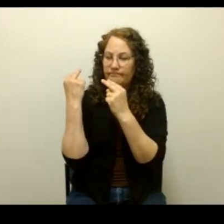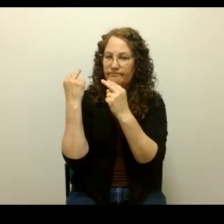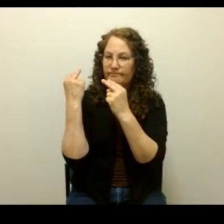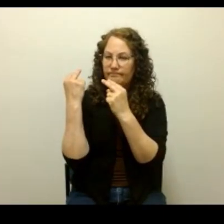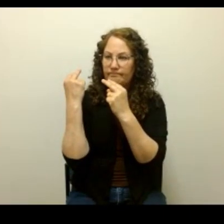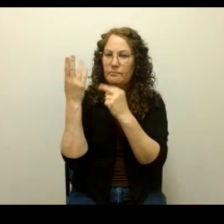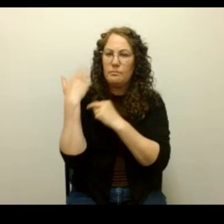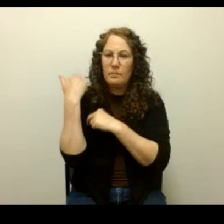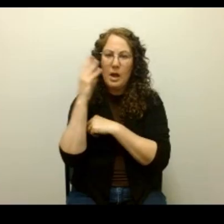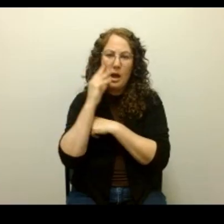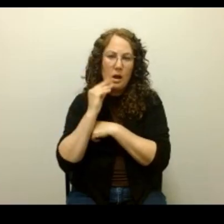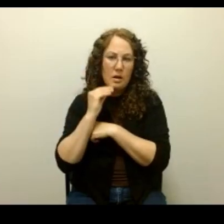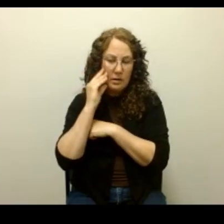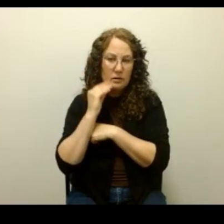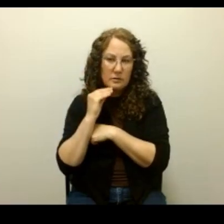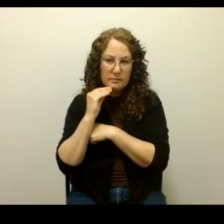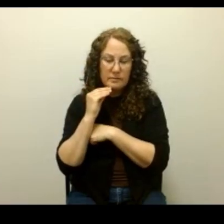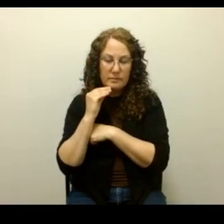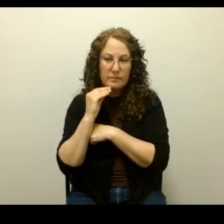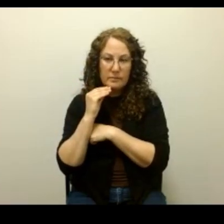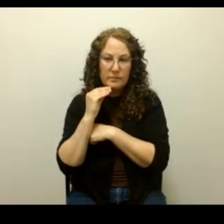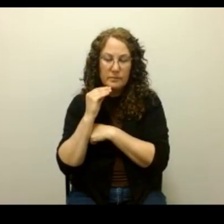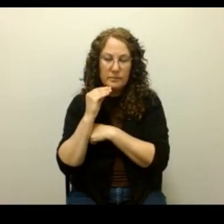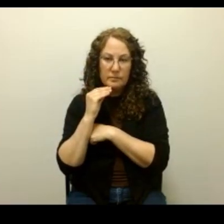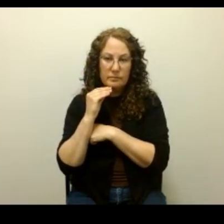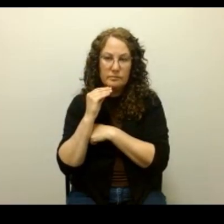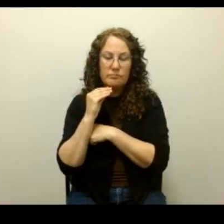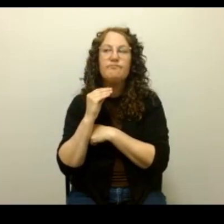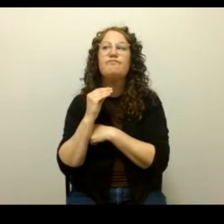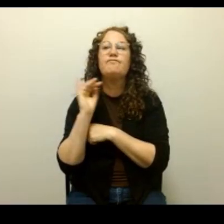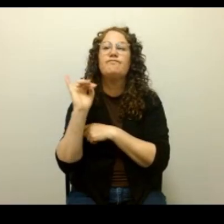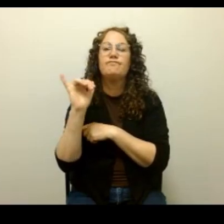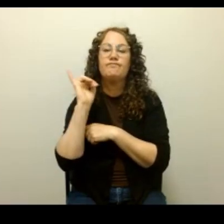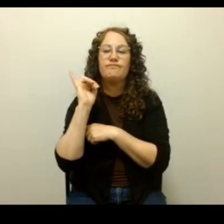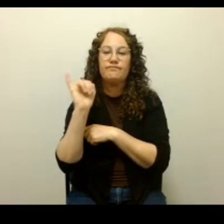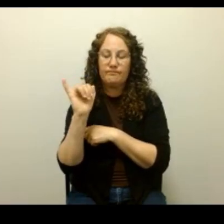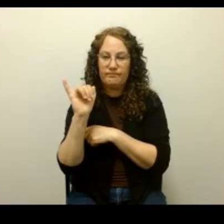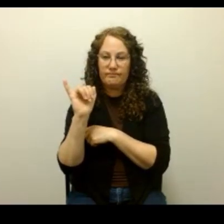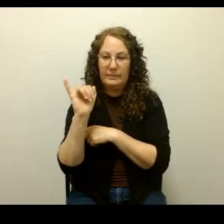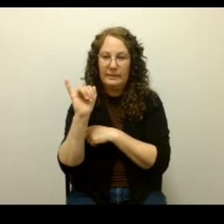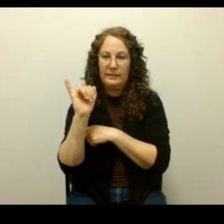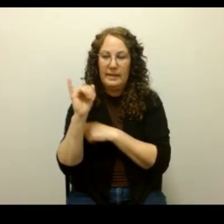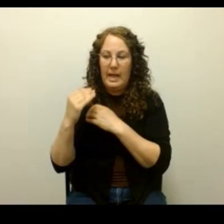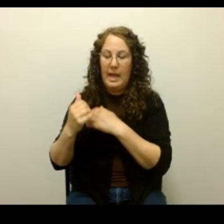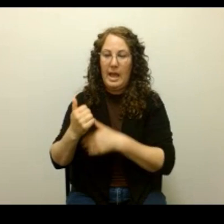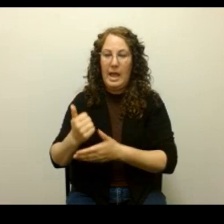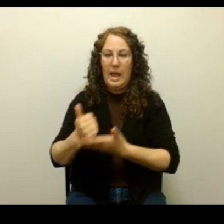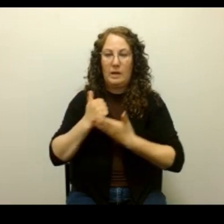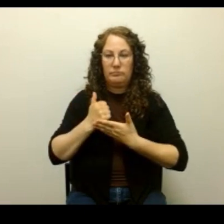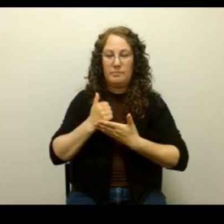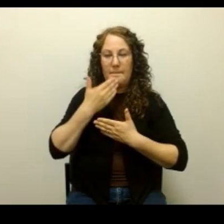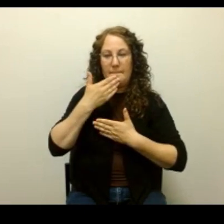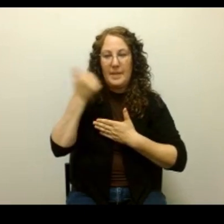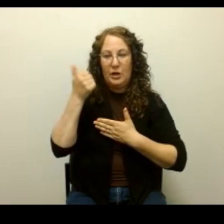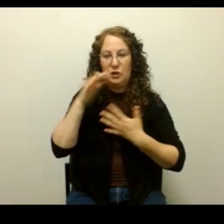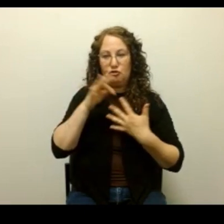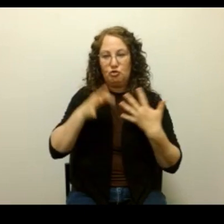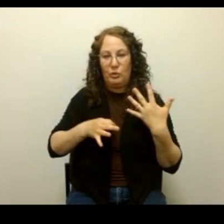past experiences to inform better choices and steps for the